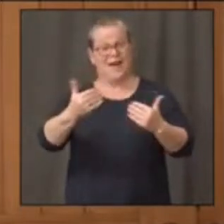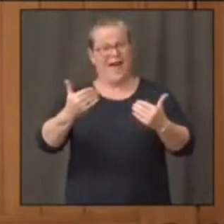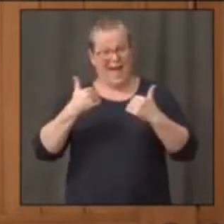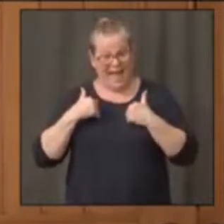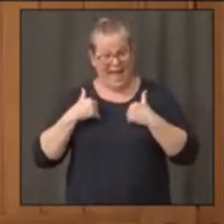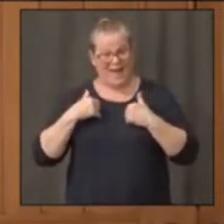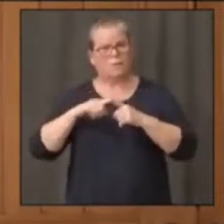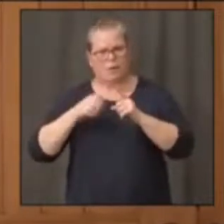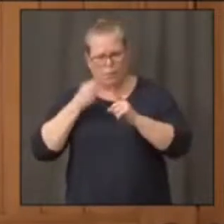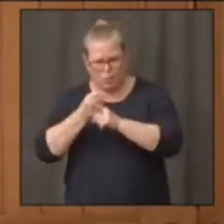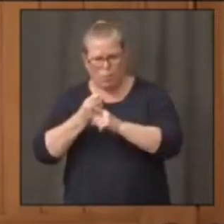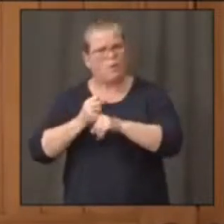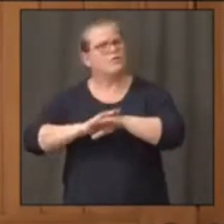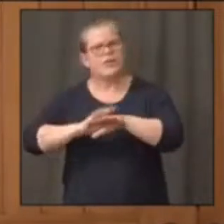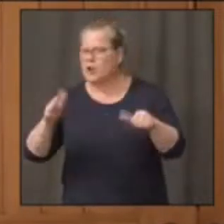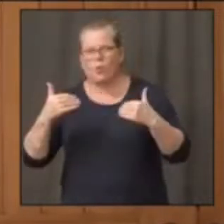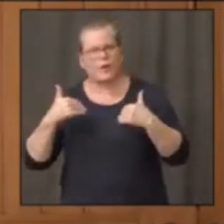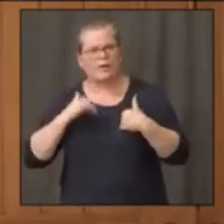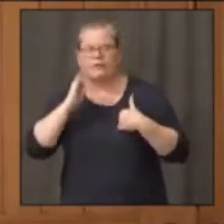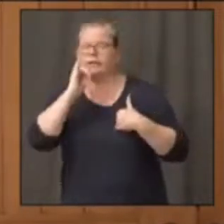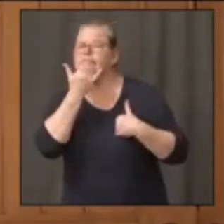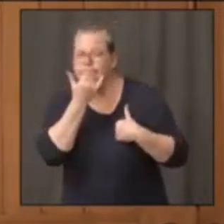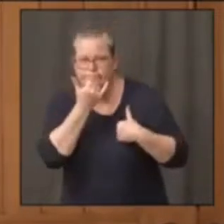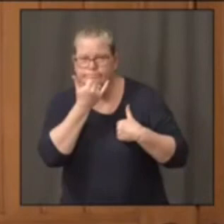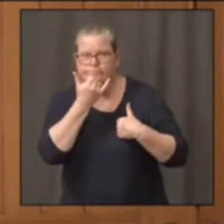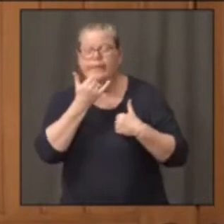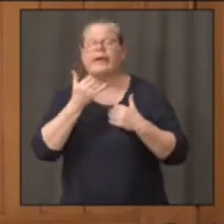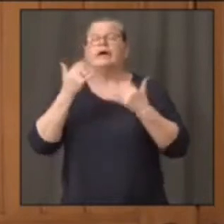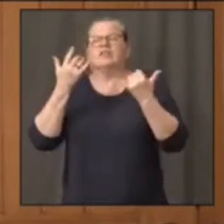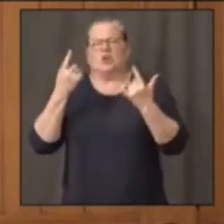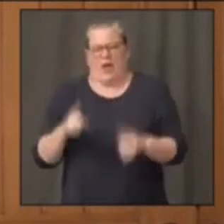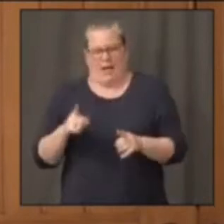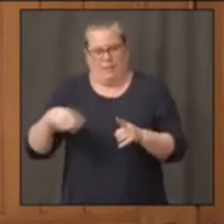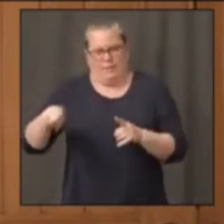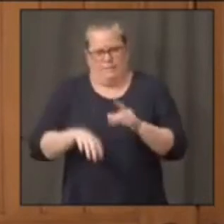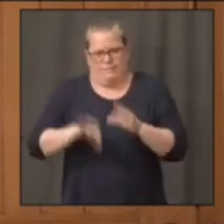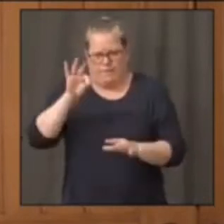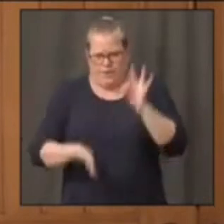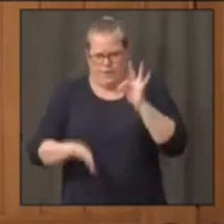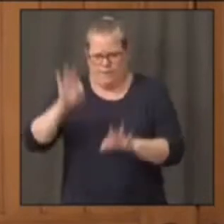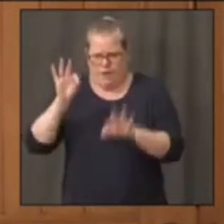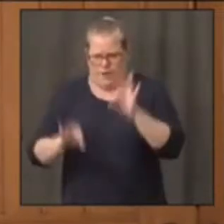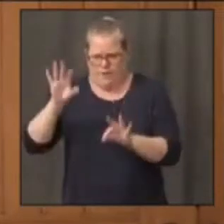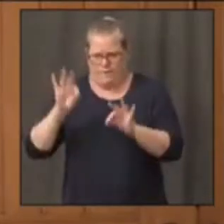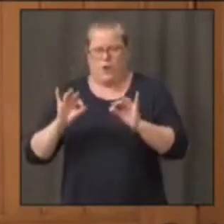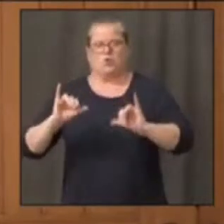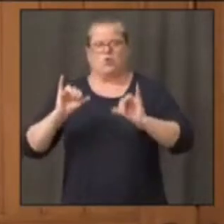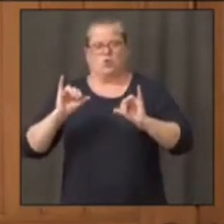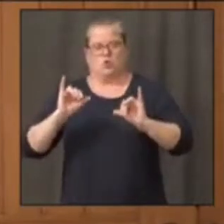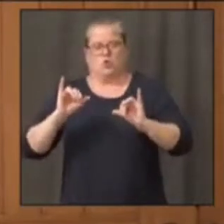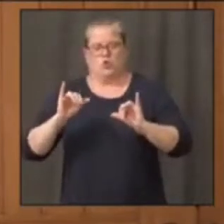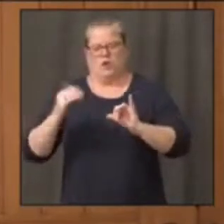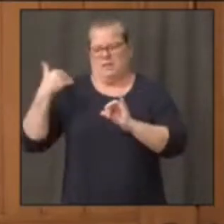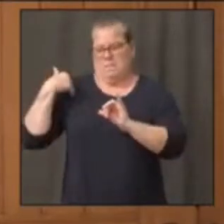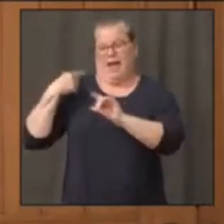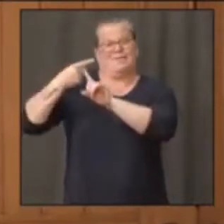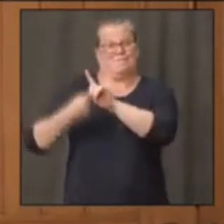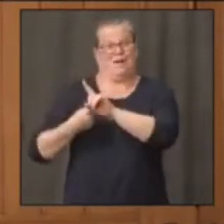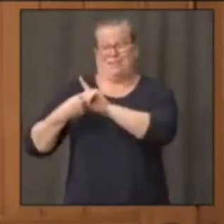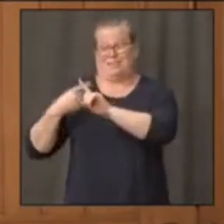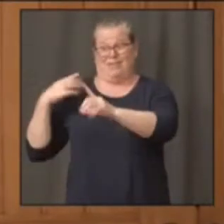that was just put into the public health lab about a month ago. So they've gone back, they've retested all those positive cases over the last month. 90 out